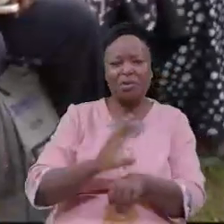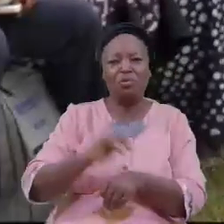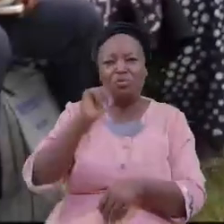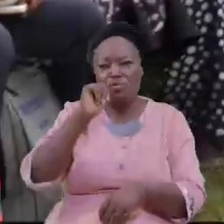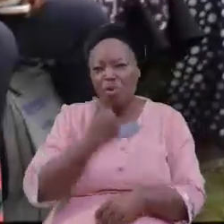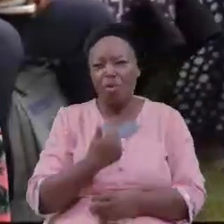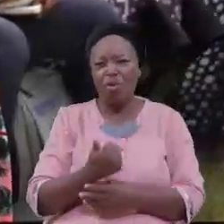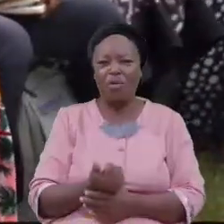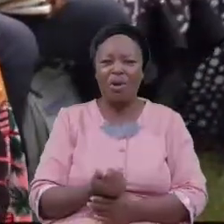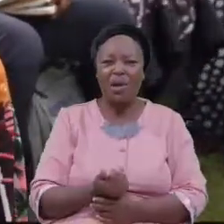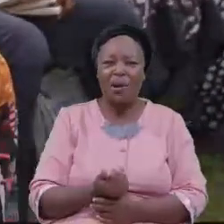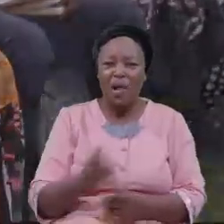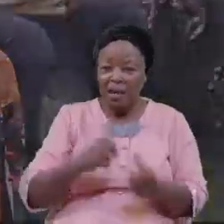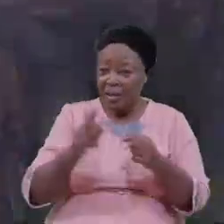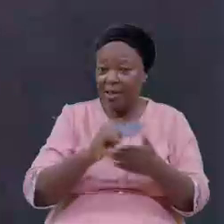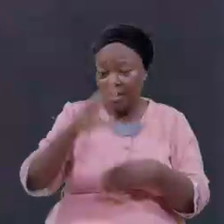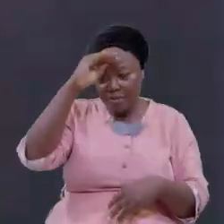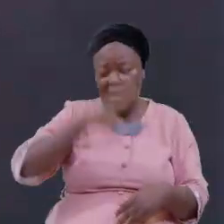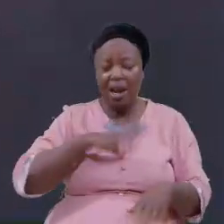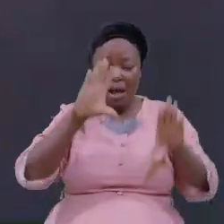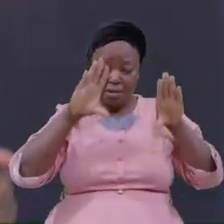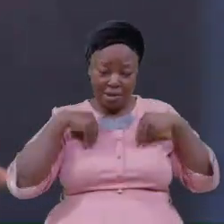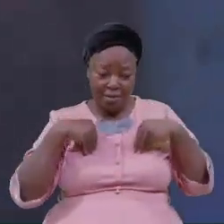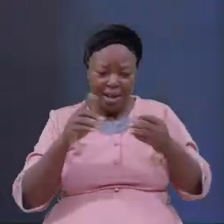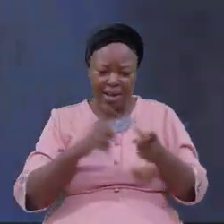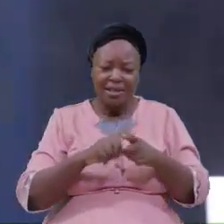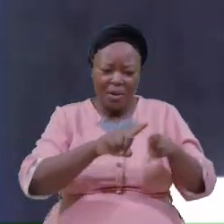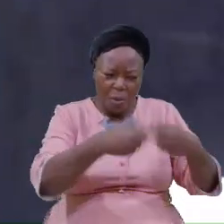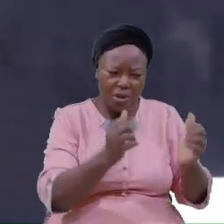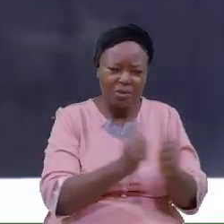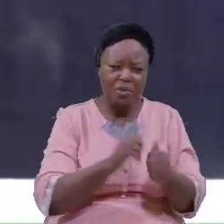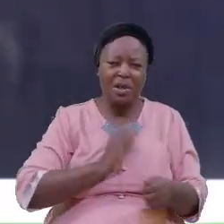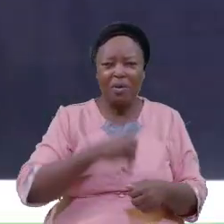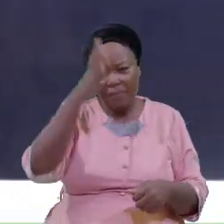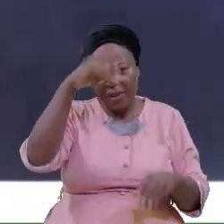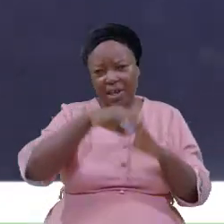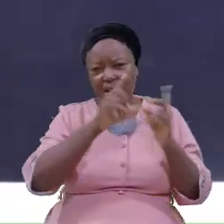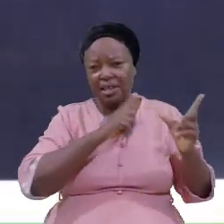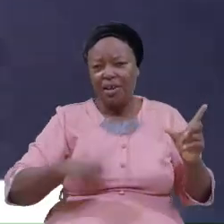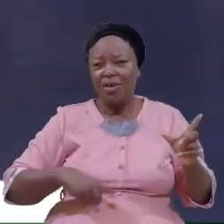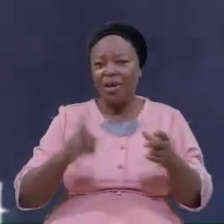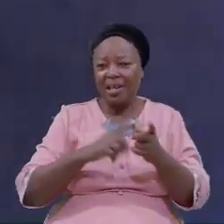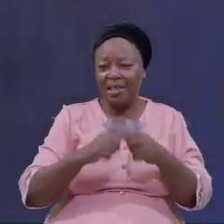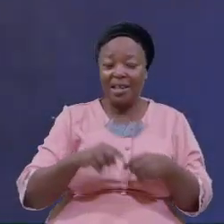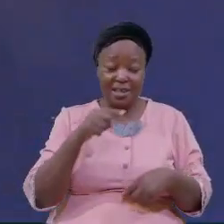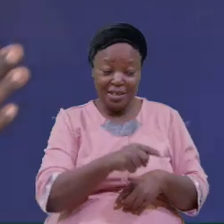And he accepted. And he went with me. And he too became born